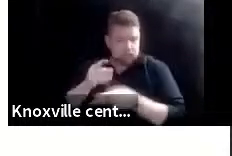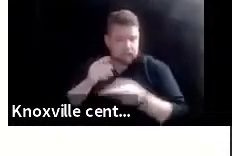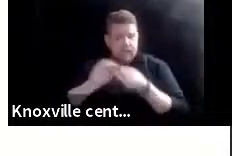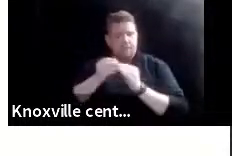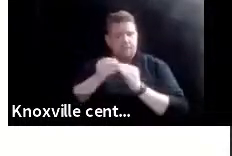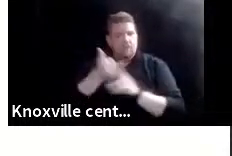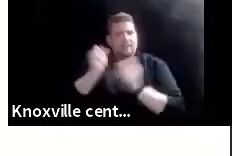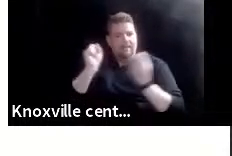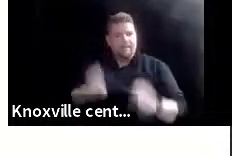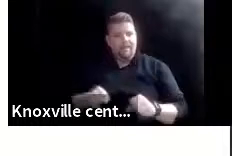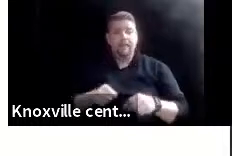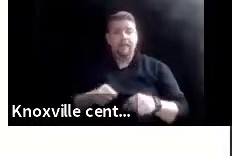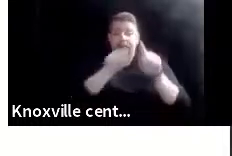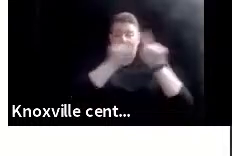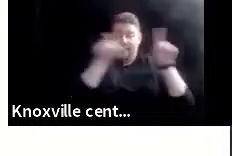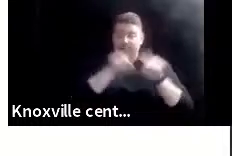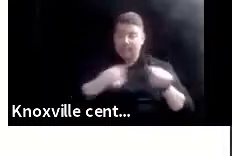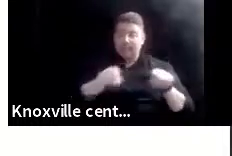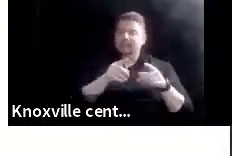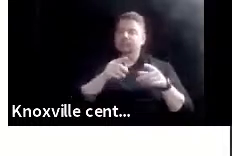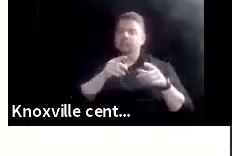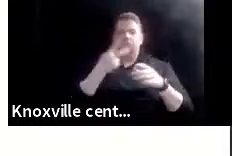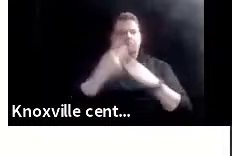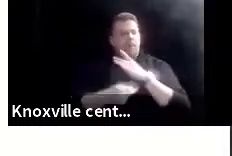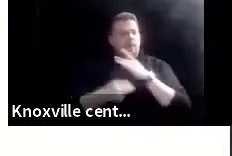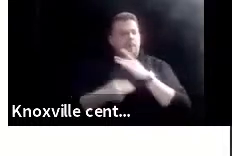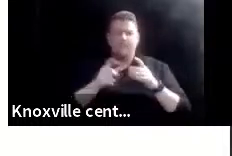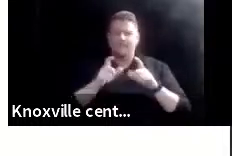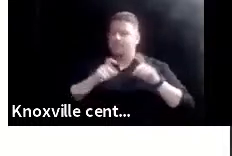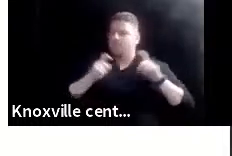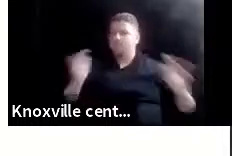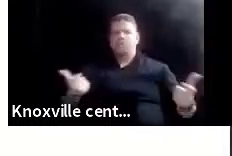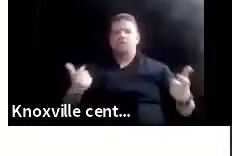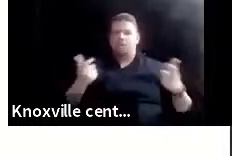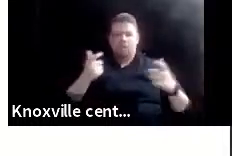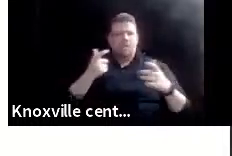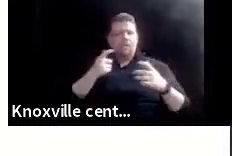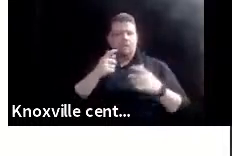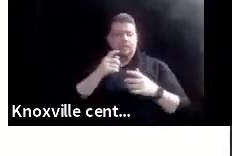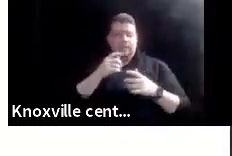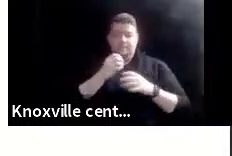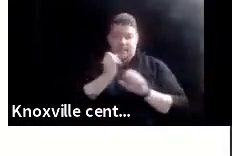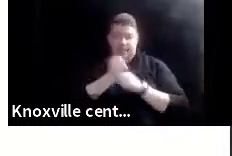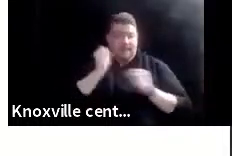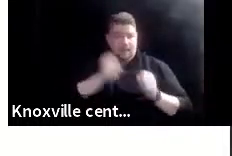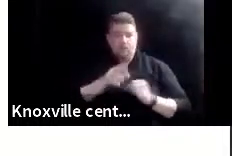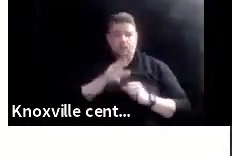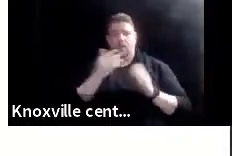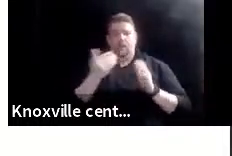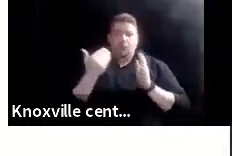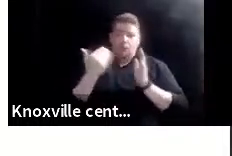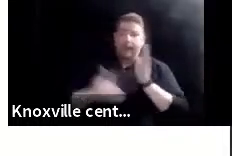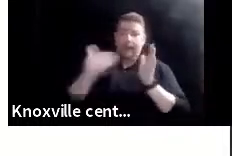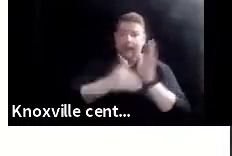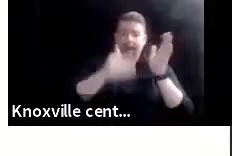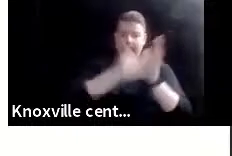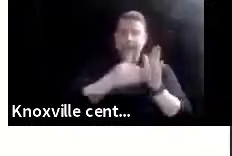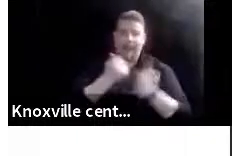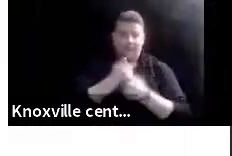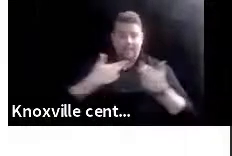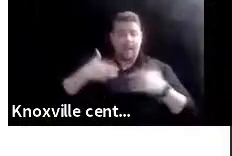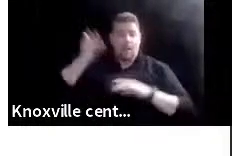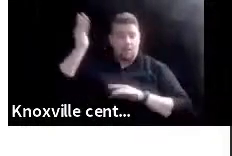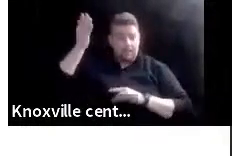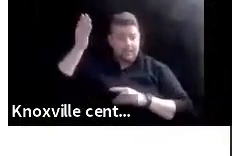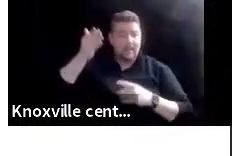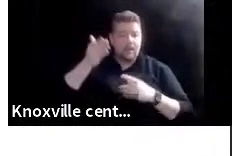These data sets are very large. In order to make these as reproducible as possible, everything I'll be presenting here, I just put